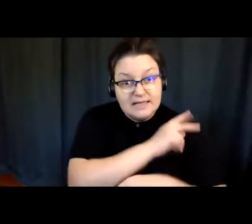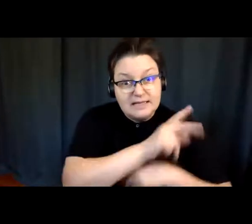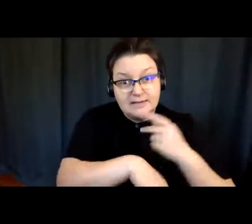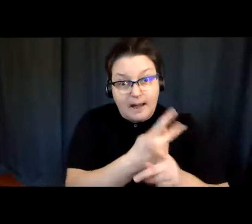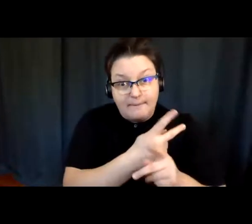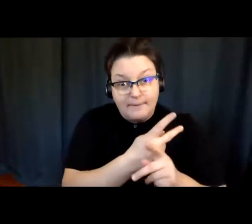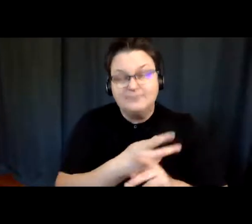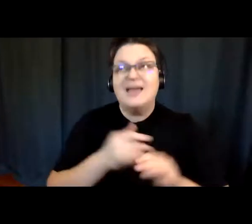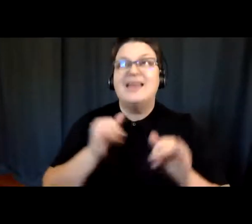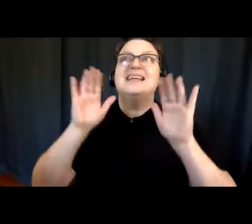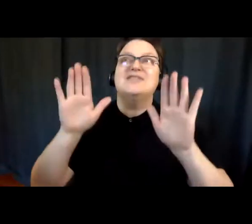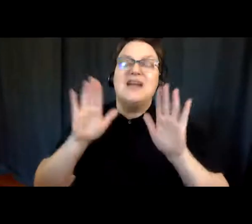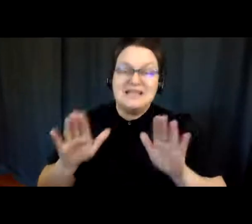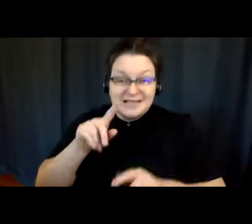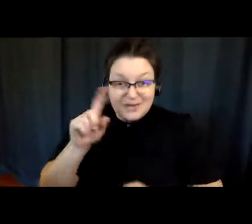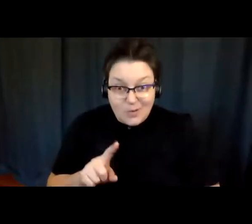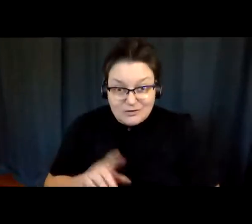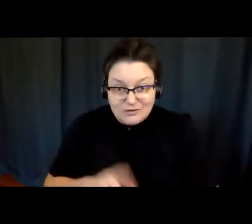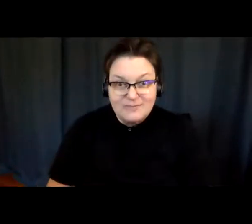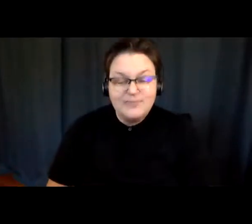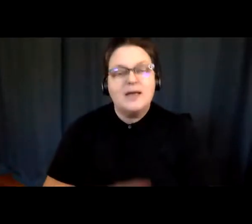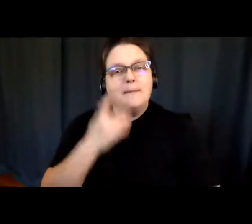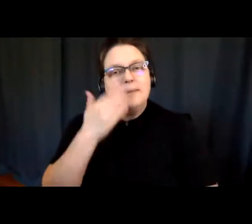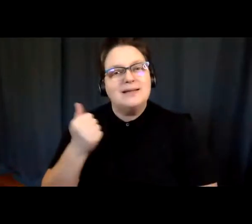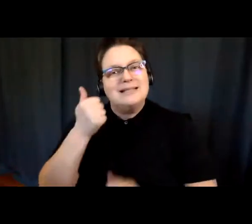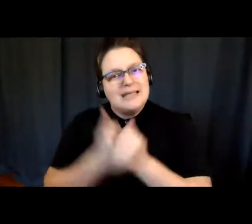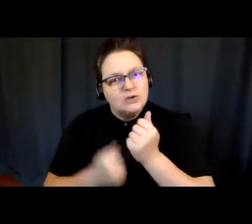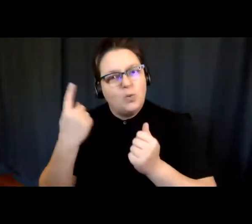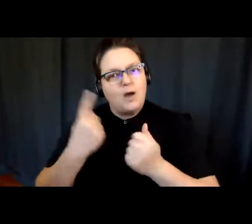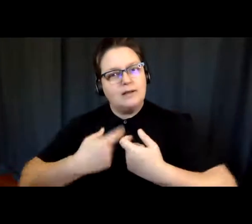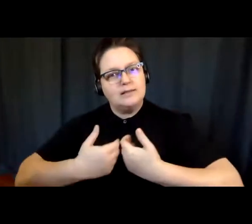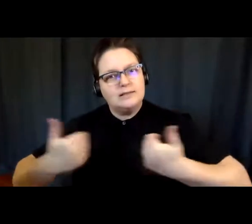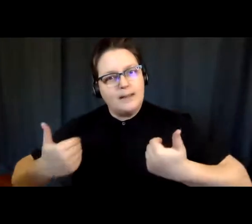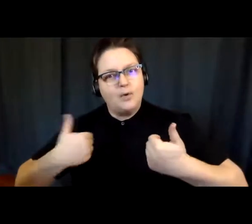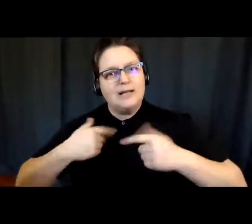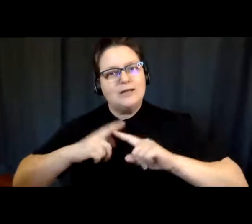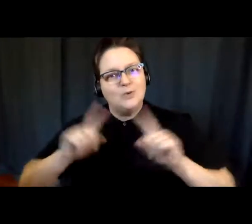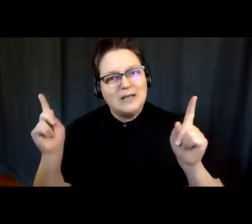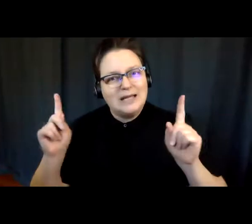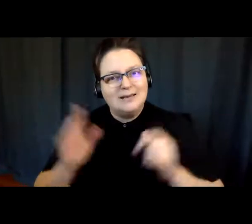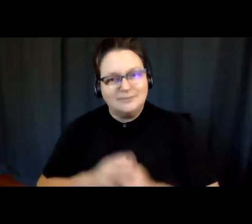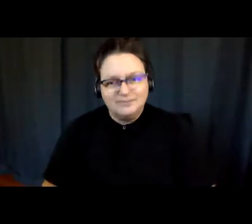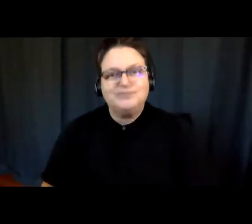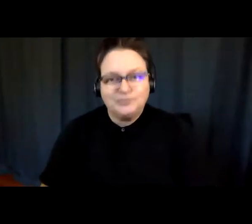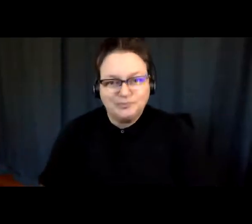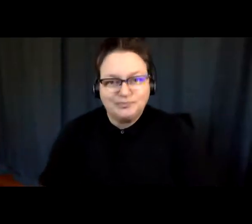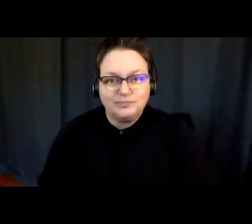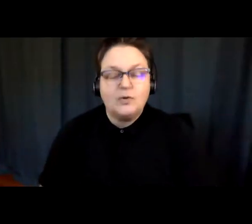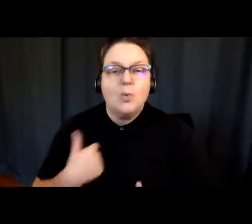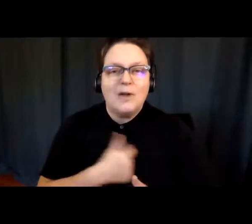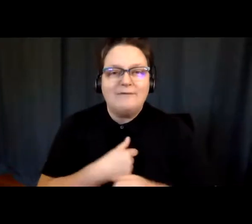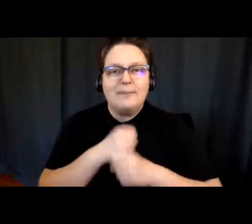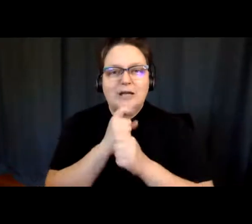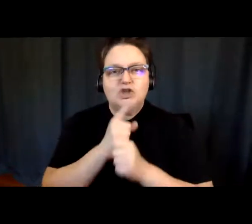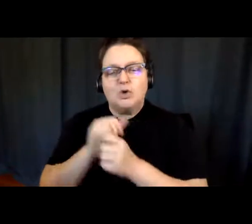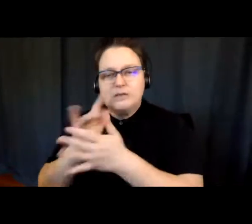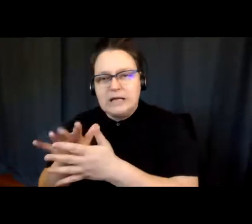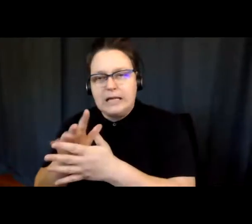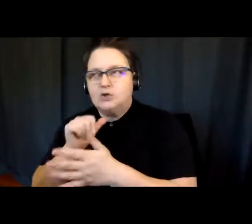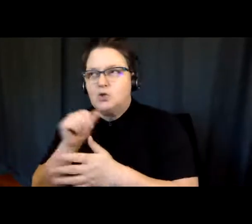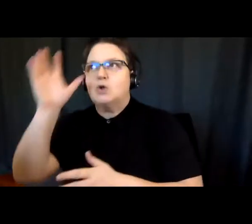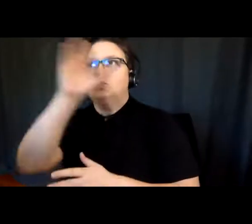because each of these products is unique and we have to make sure that we study them uniquely.